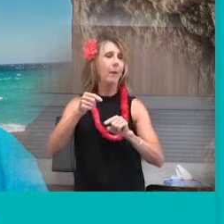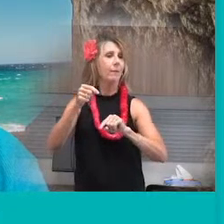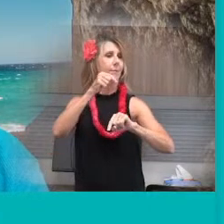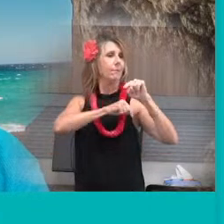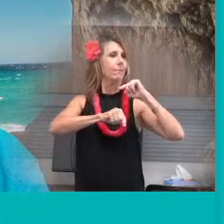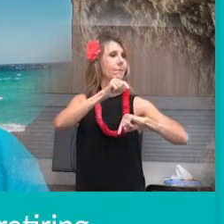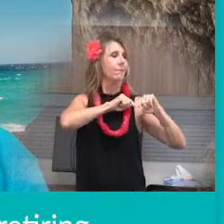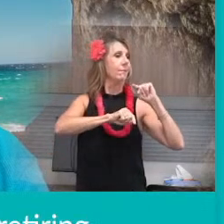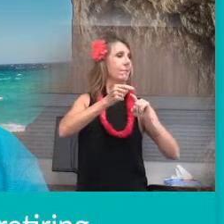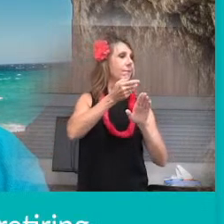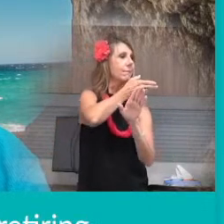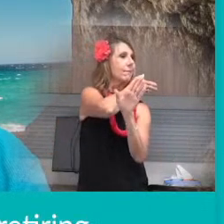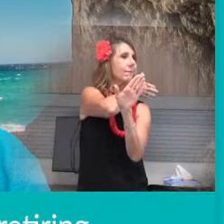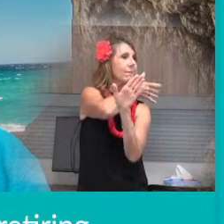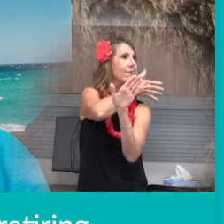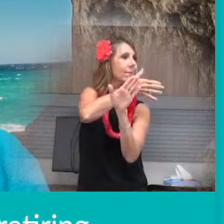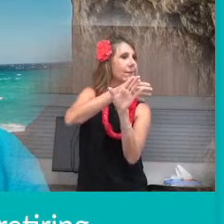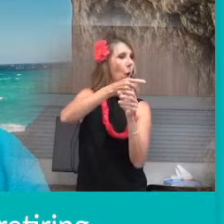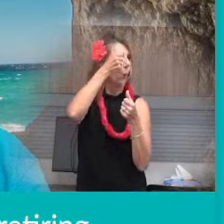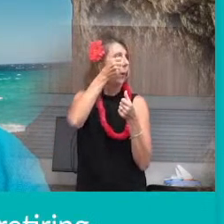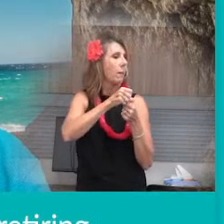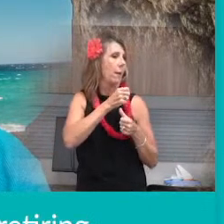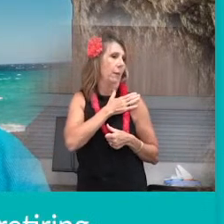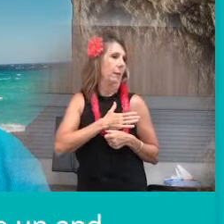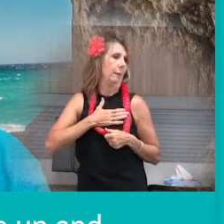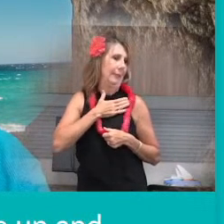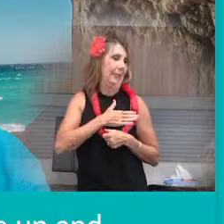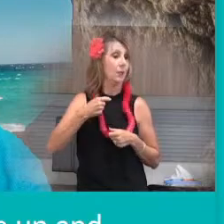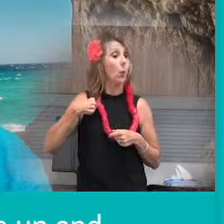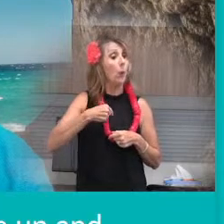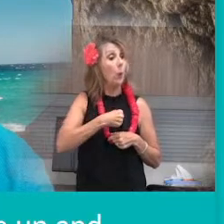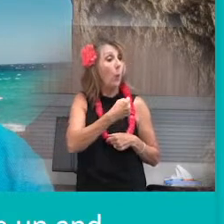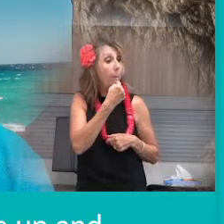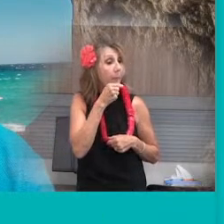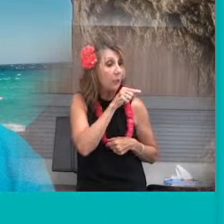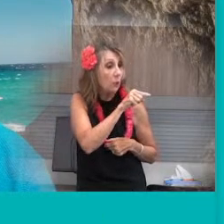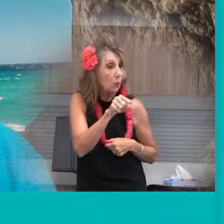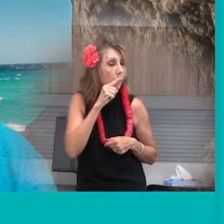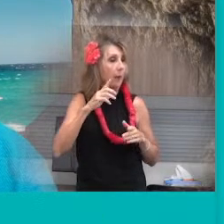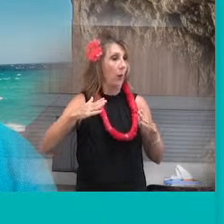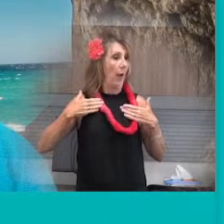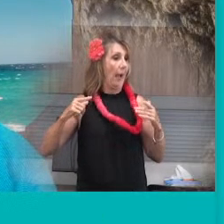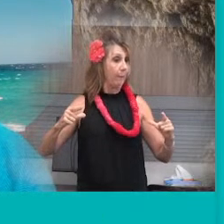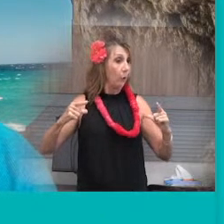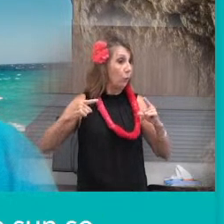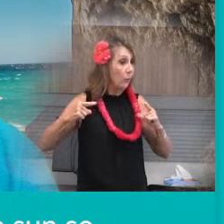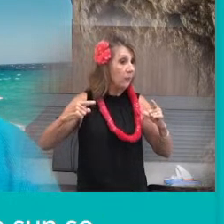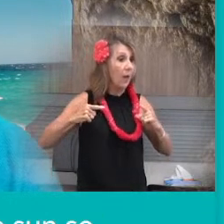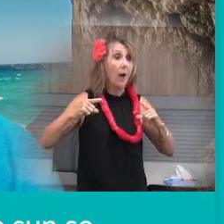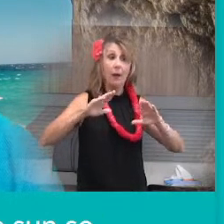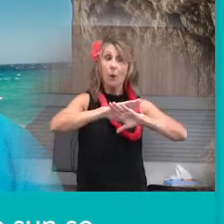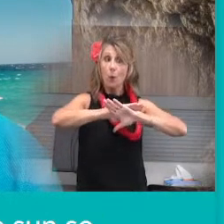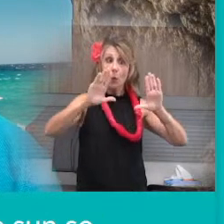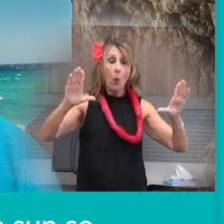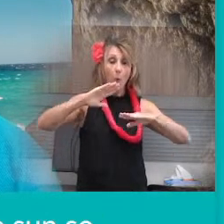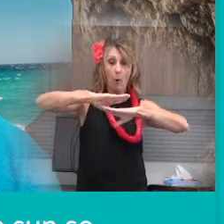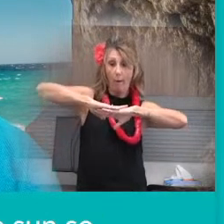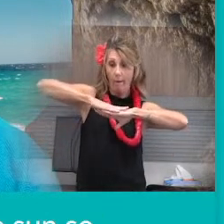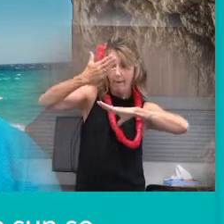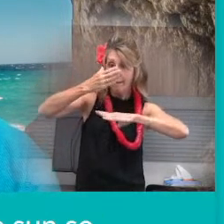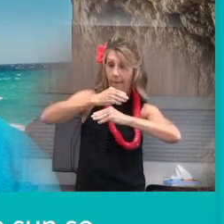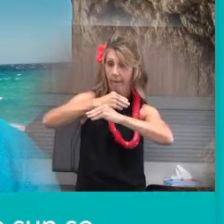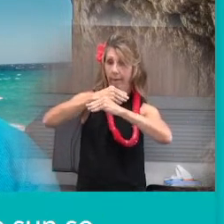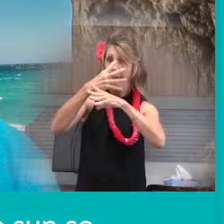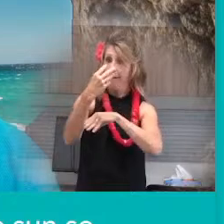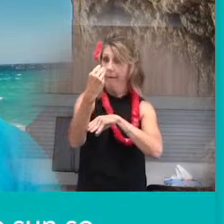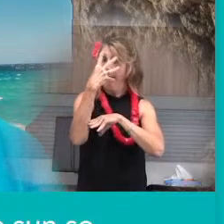And we're going to miss you, but we're so happy that you're retiring. You're not going to have to wake up and go on camera again or sanitize everything under